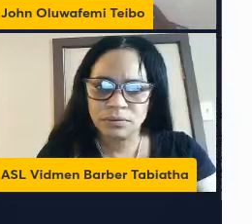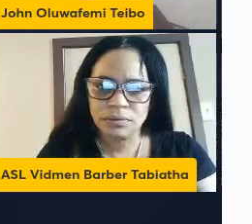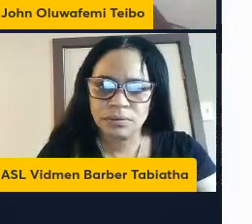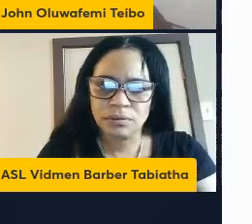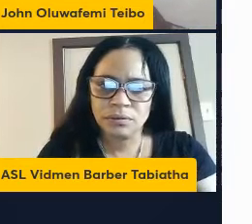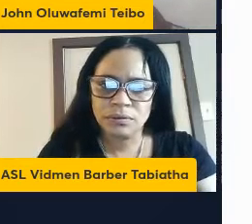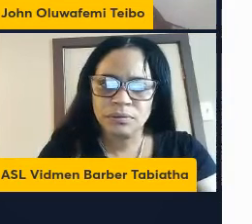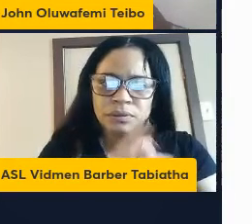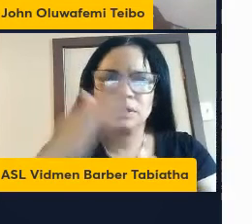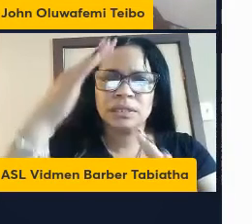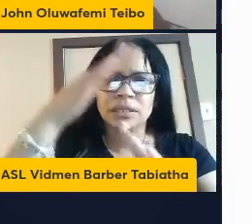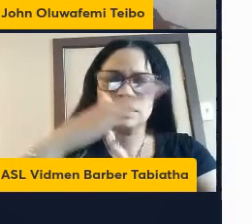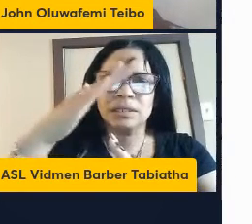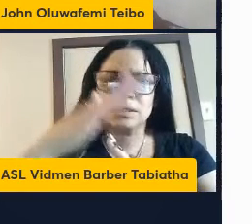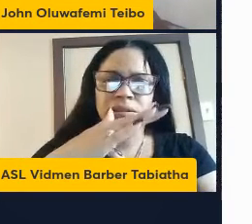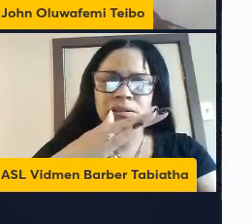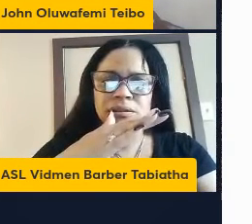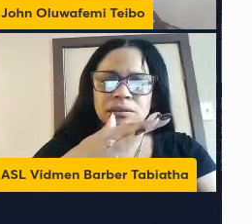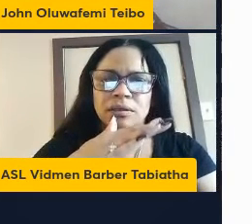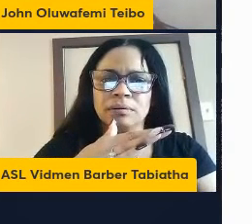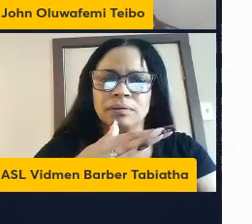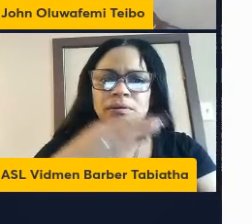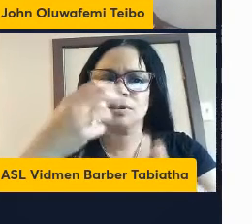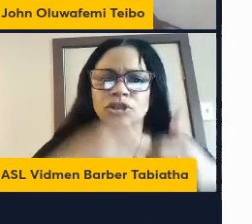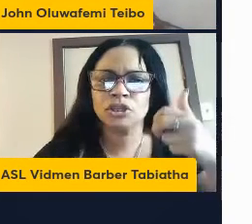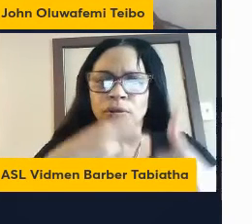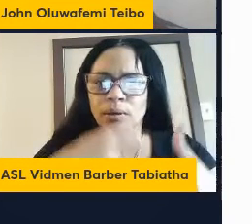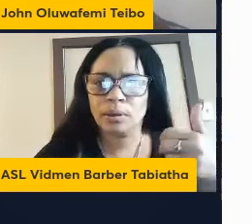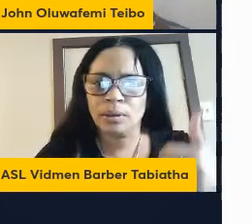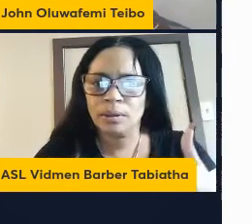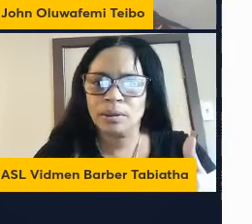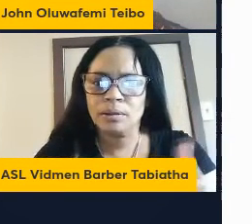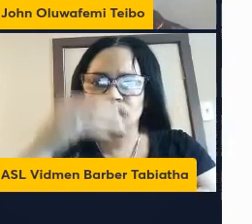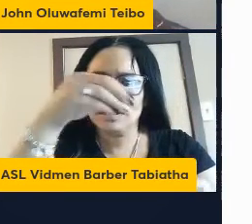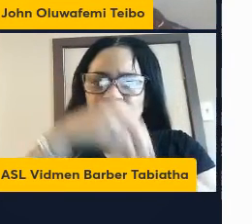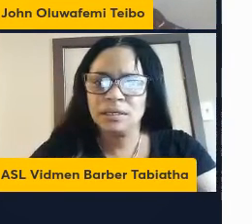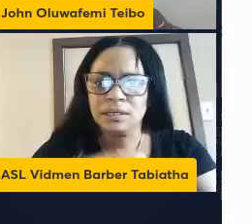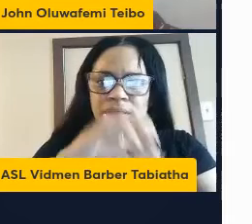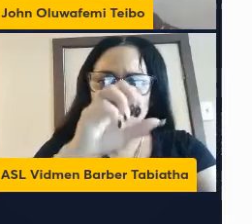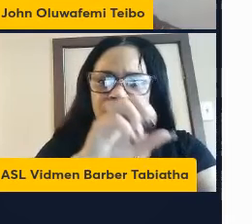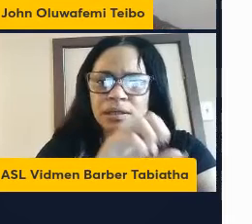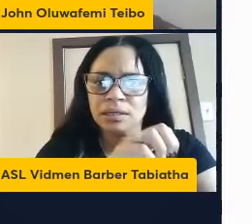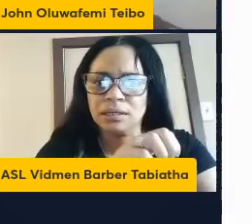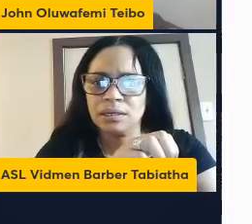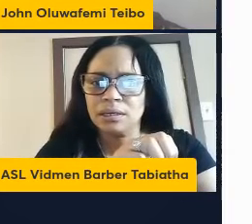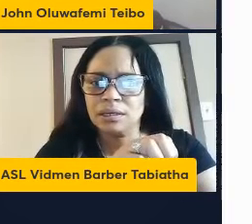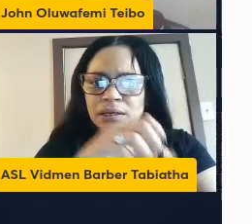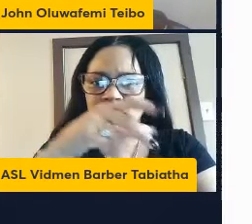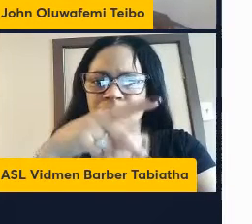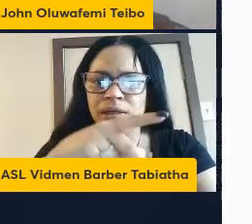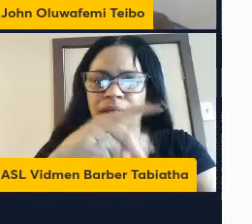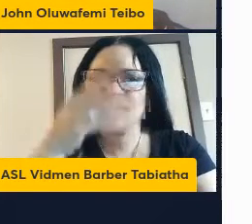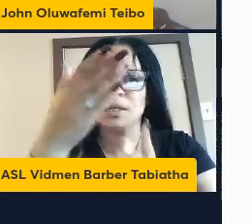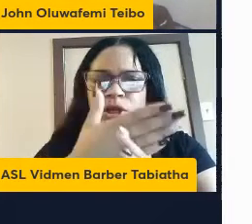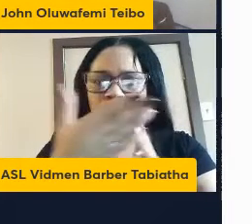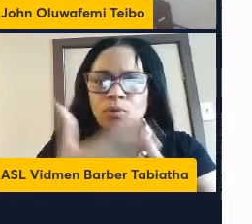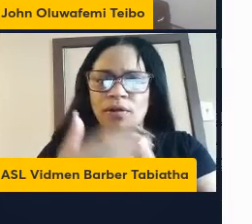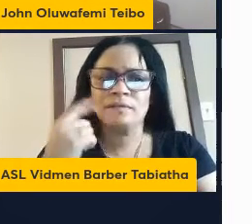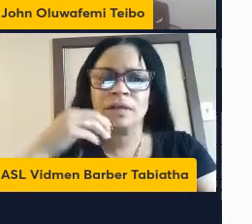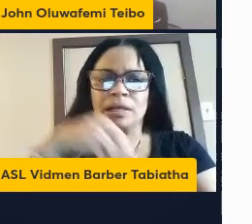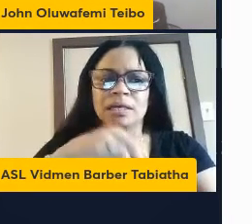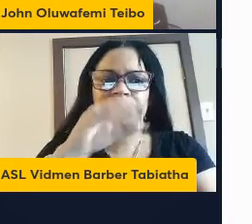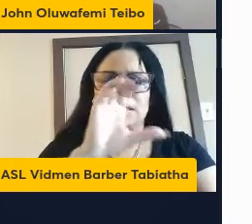And these are the top-regulated proteins that we've found from the cyclotone profile of our CHI-NK cells.